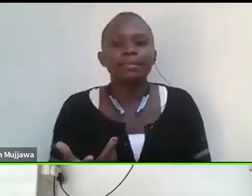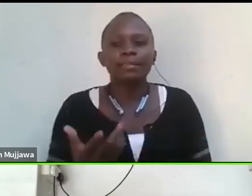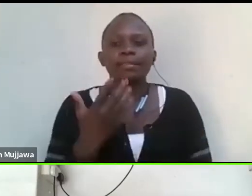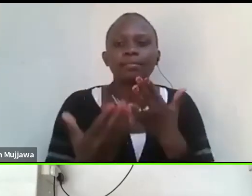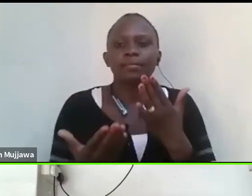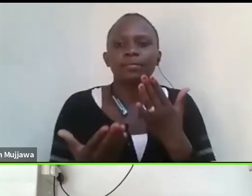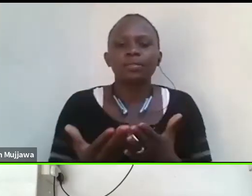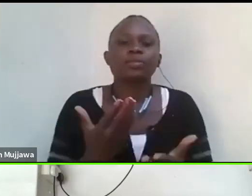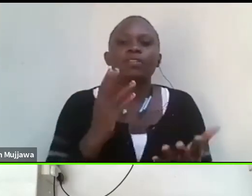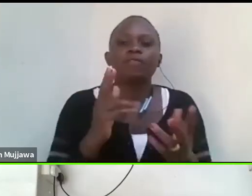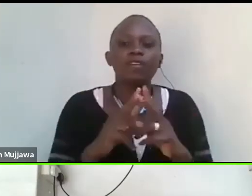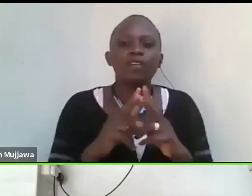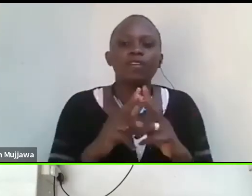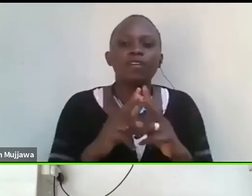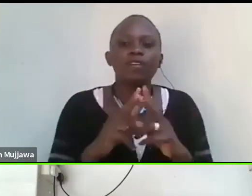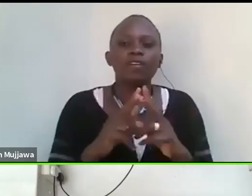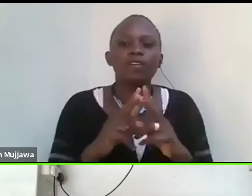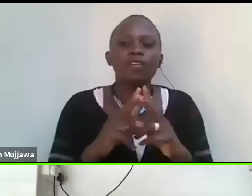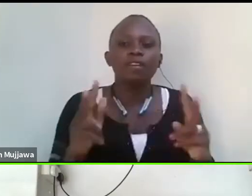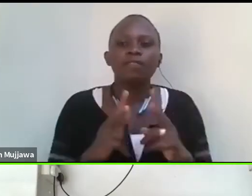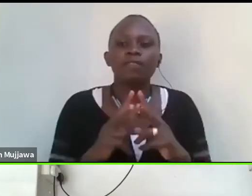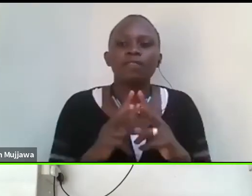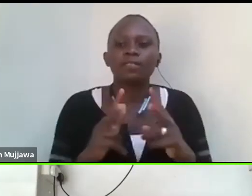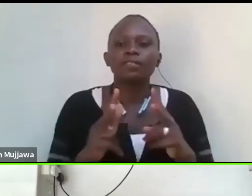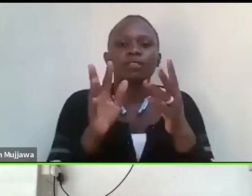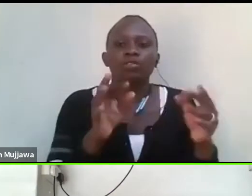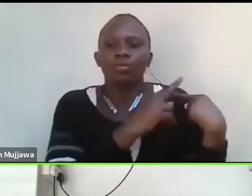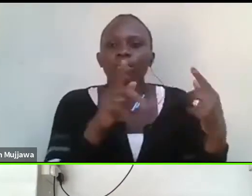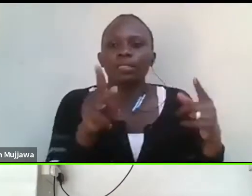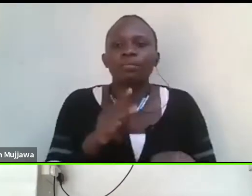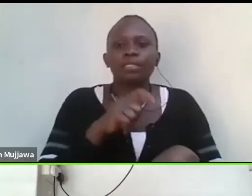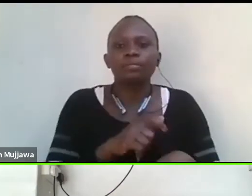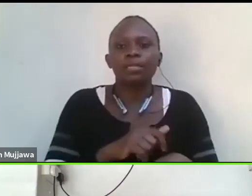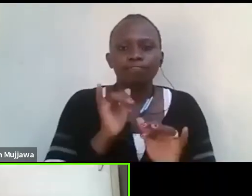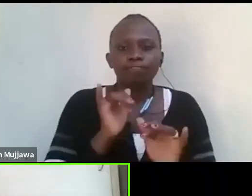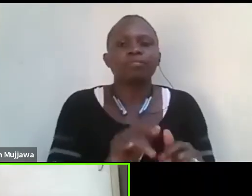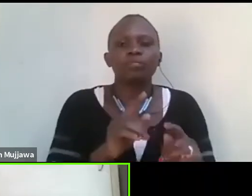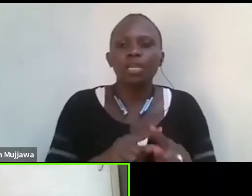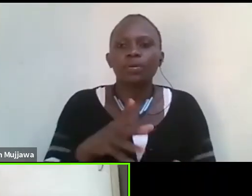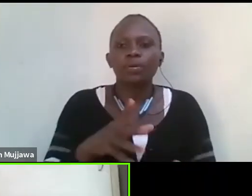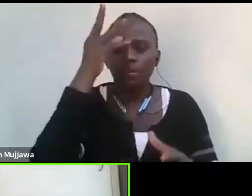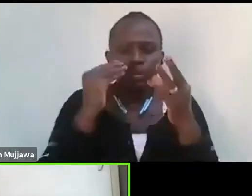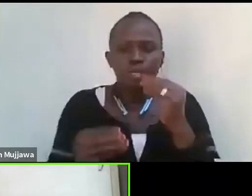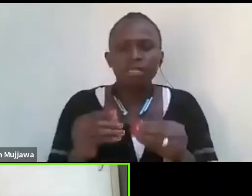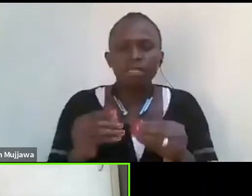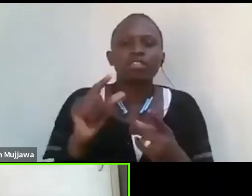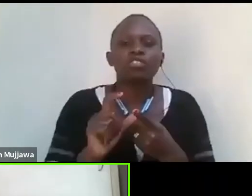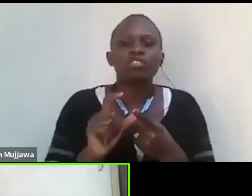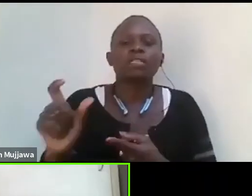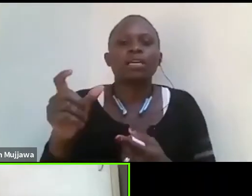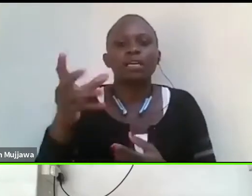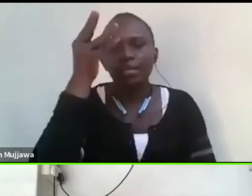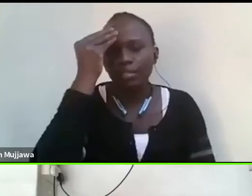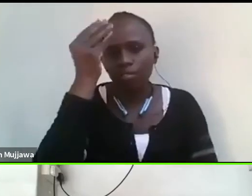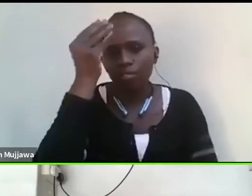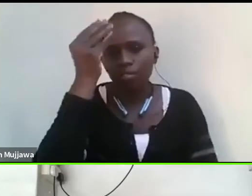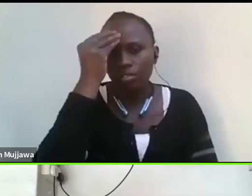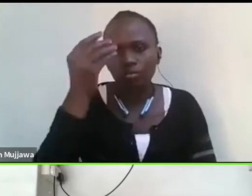also at a point put on hold. So study grants, you know, the education sector, the cycles